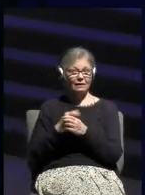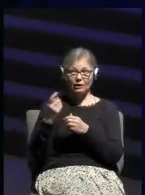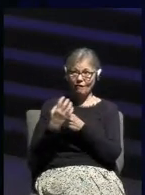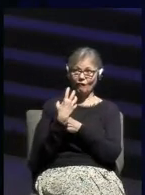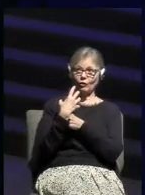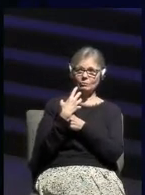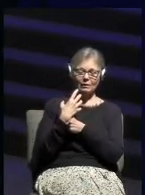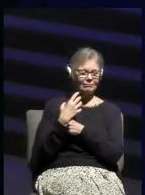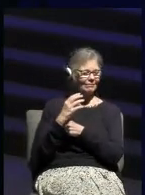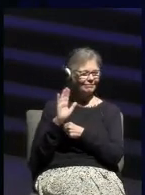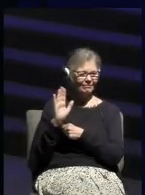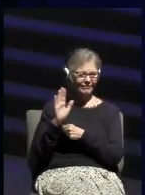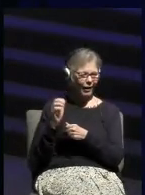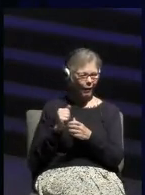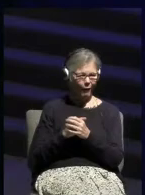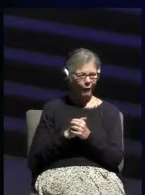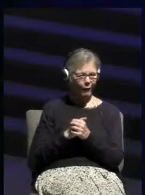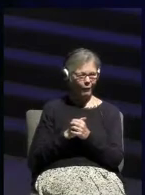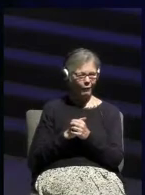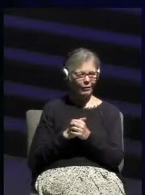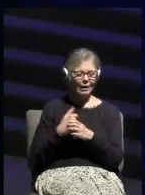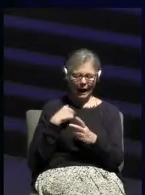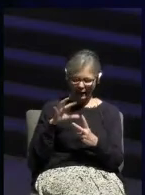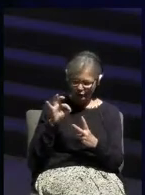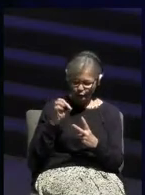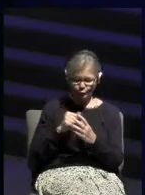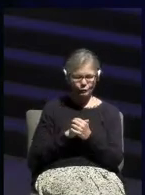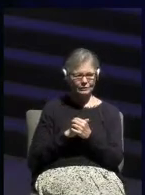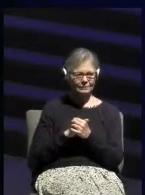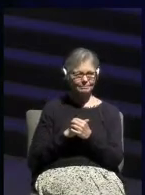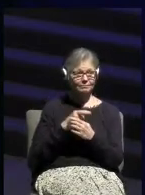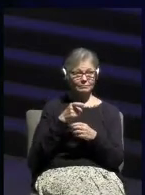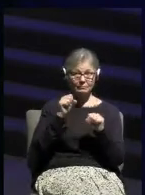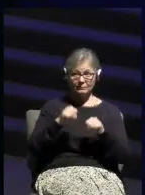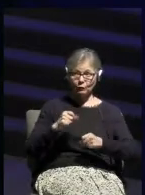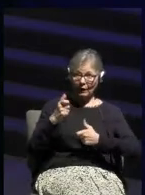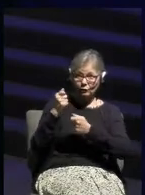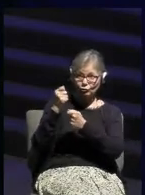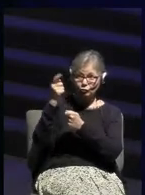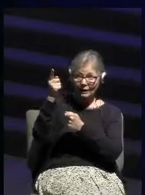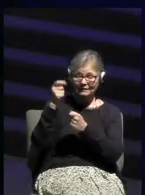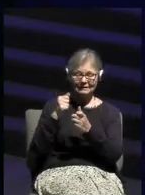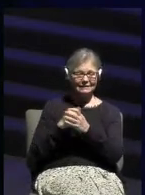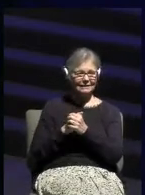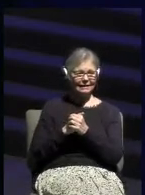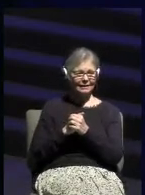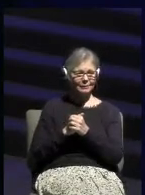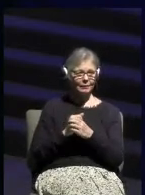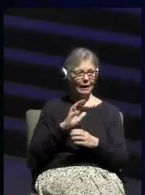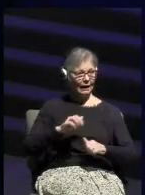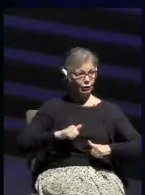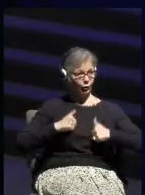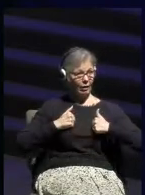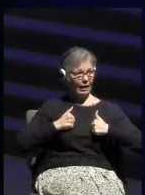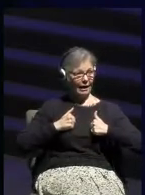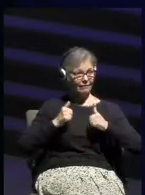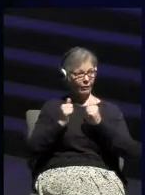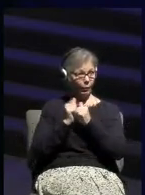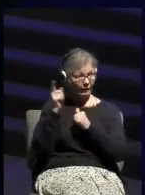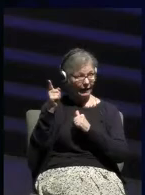And we can trust Him. And we can place our life in